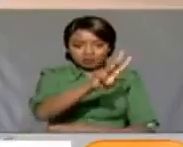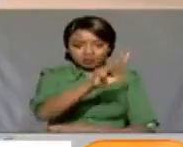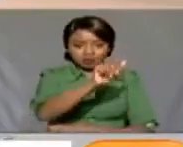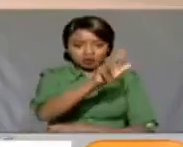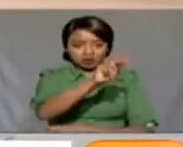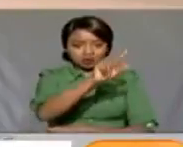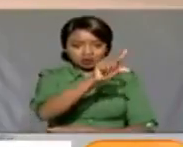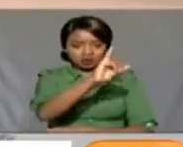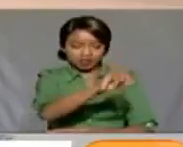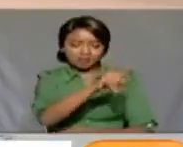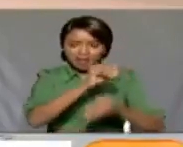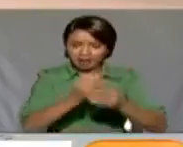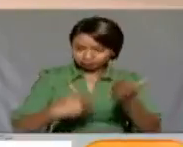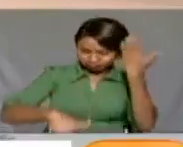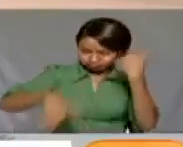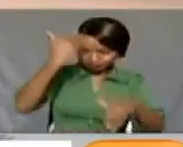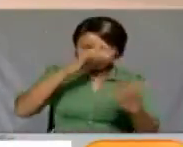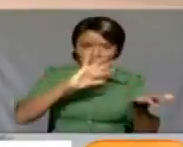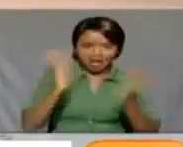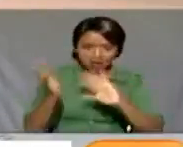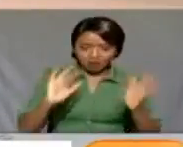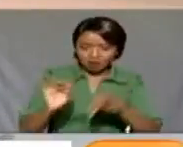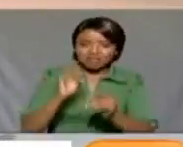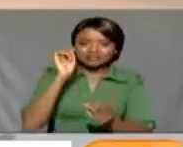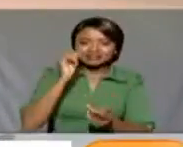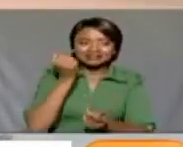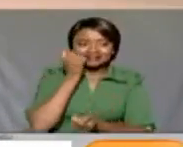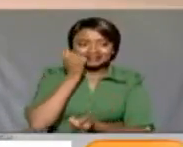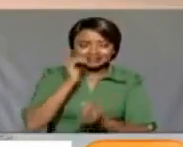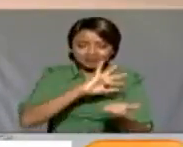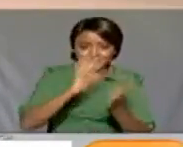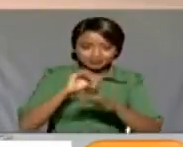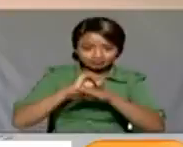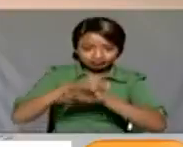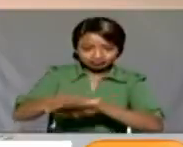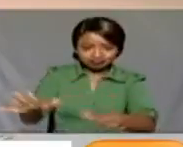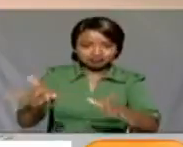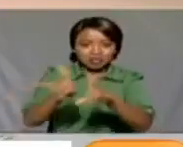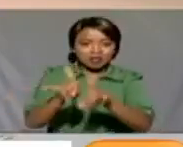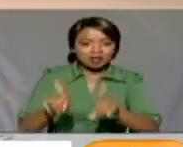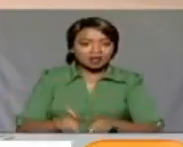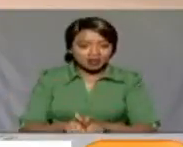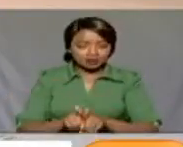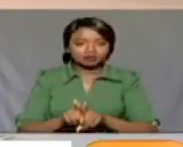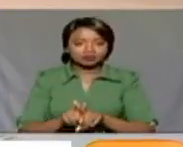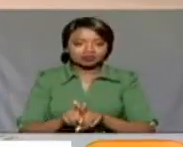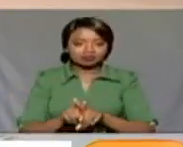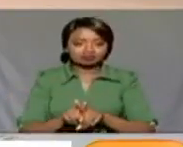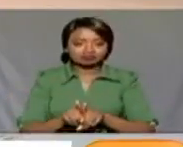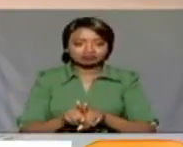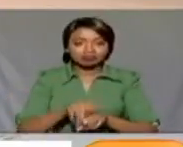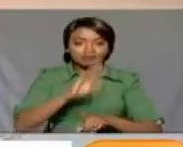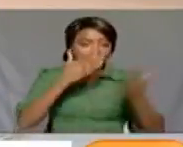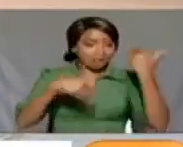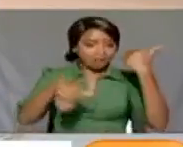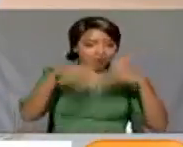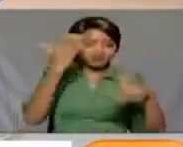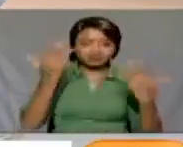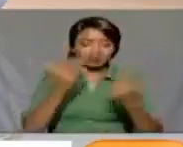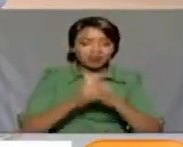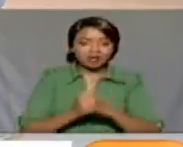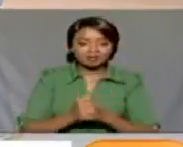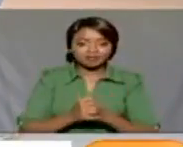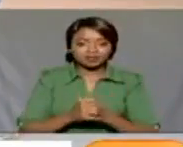infectious diseases epidemiology. That's right. Also attached to the, he's a clinical assistant professor at the Washington